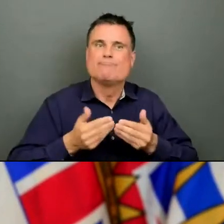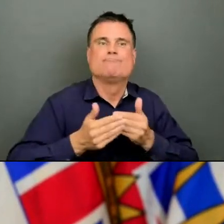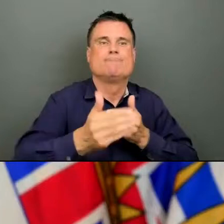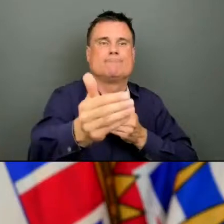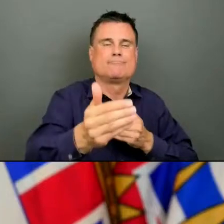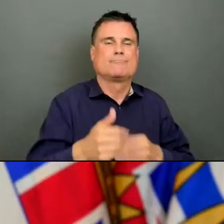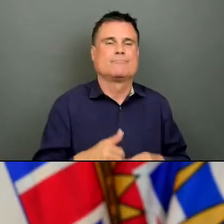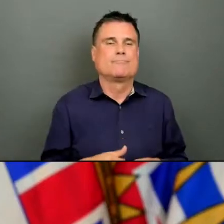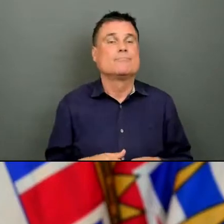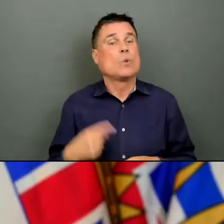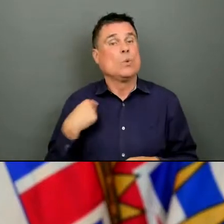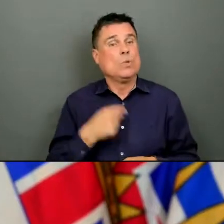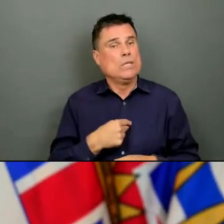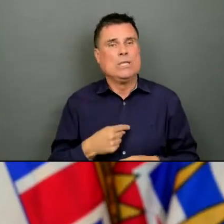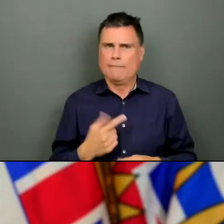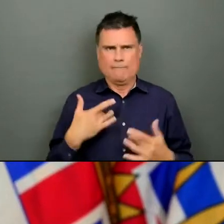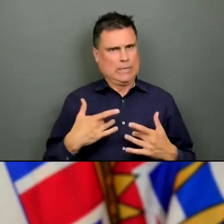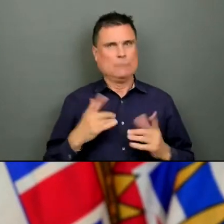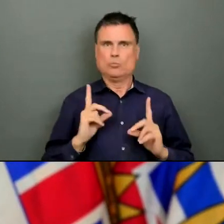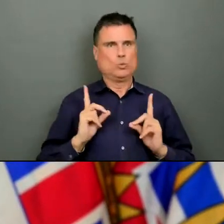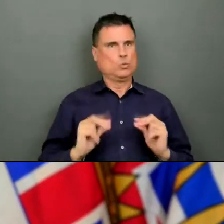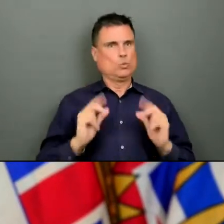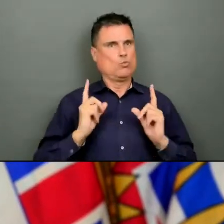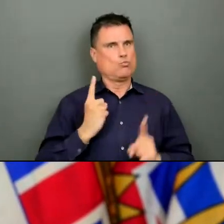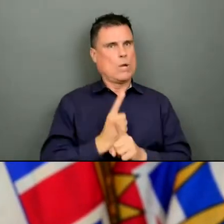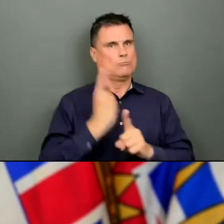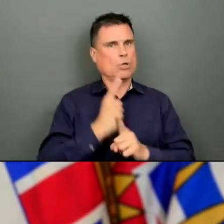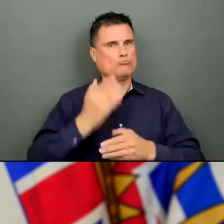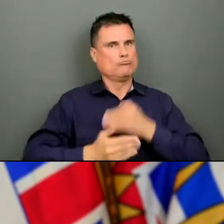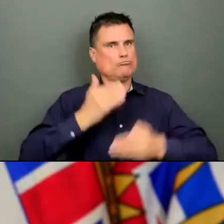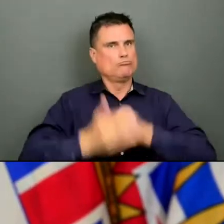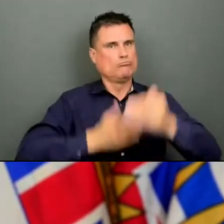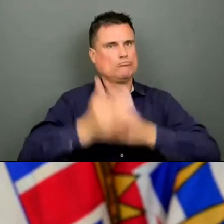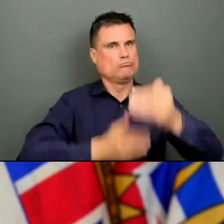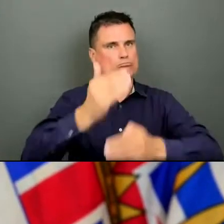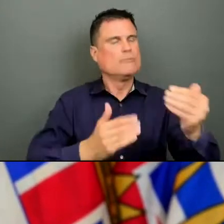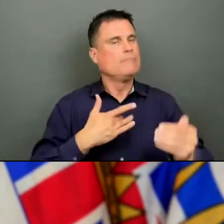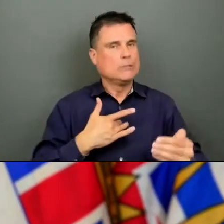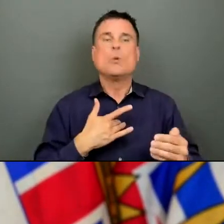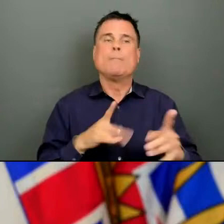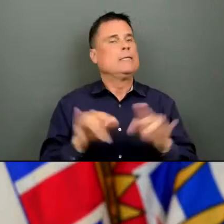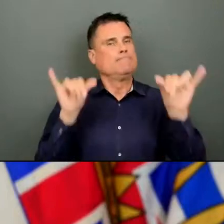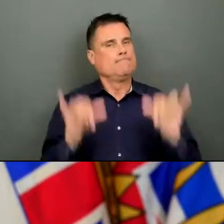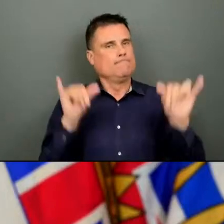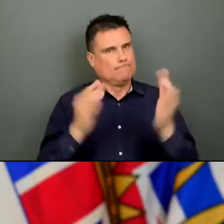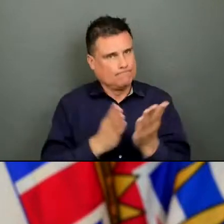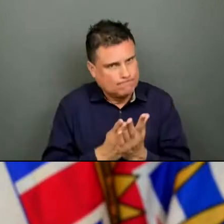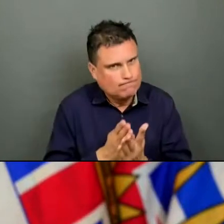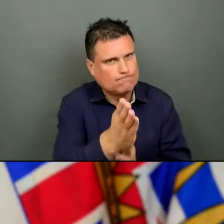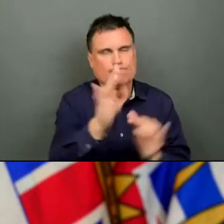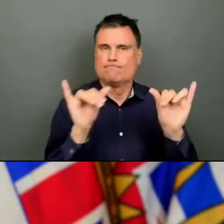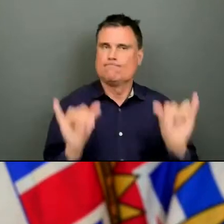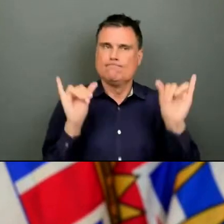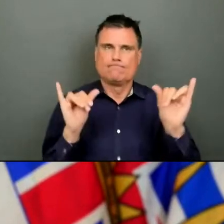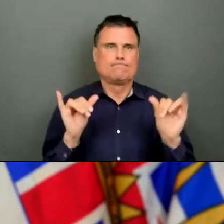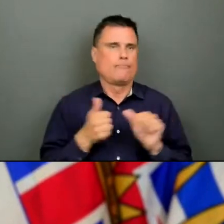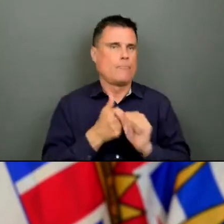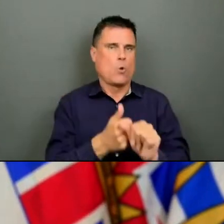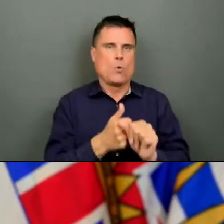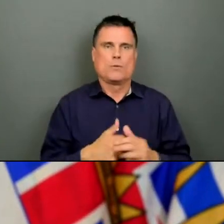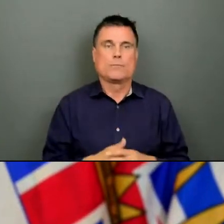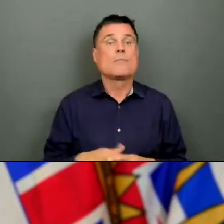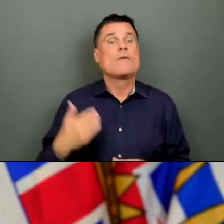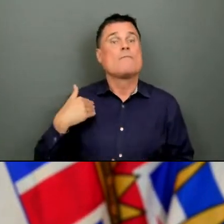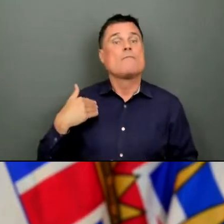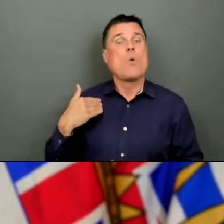things, and we want and need to keep going. We're bridging still from a time of orders and restrictions to